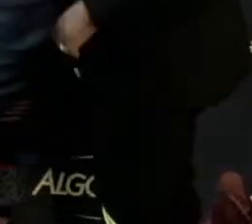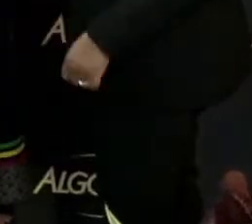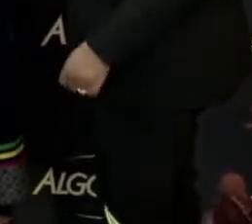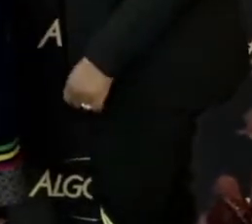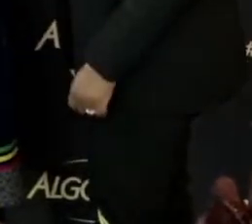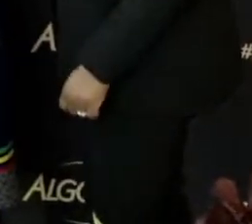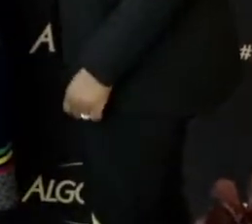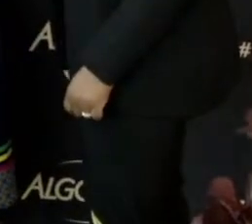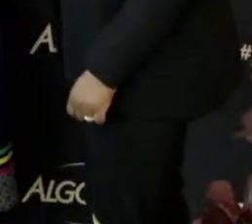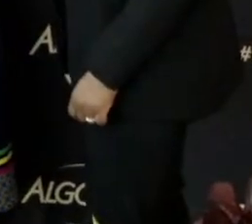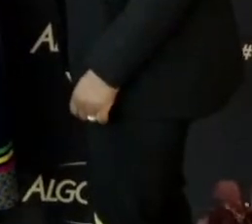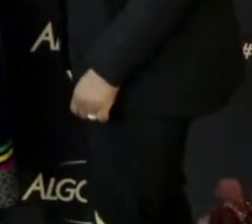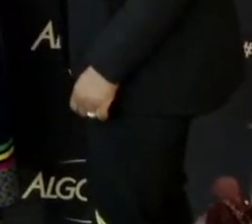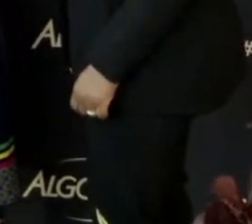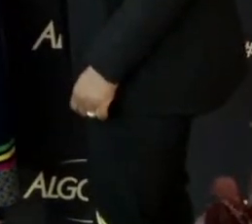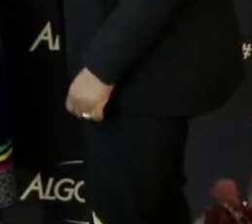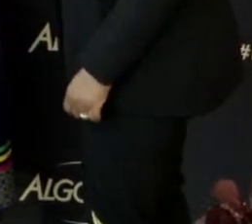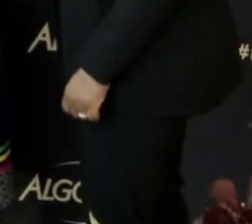kwindlu yobuyisomthetho.